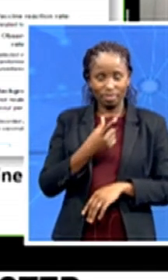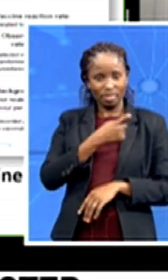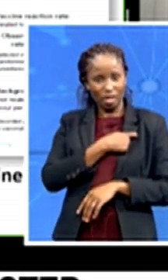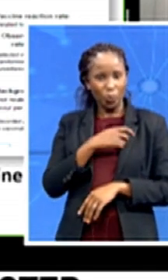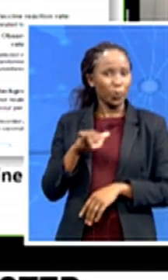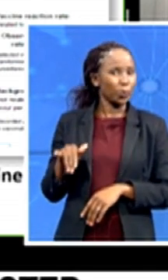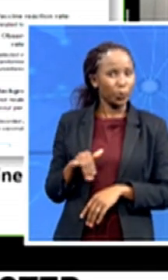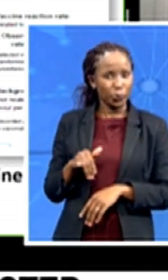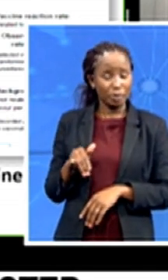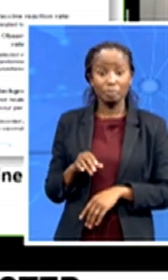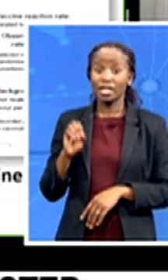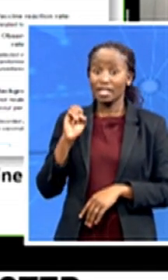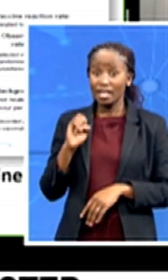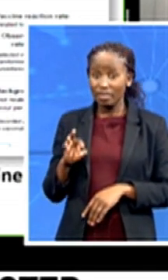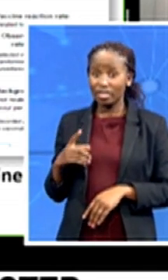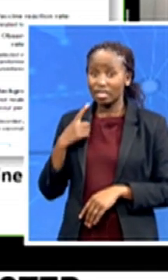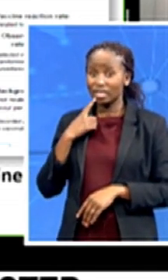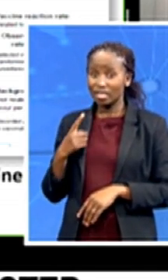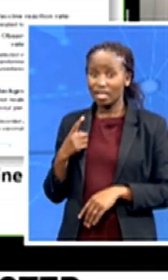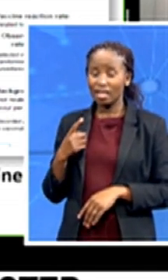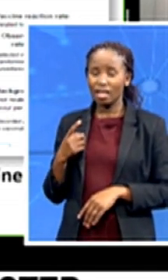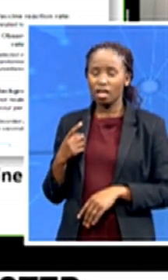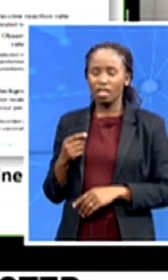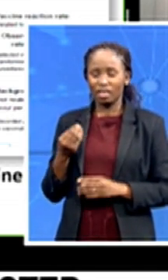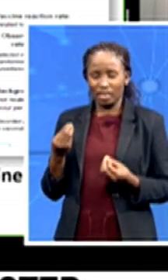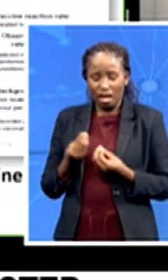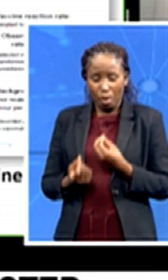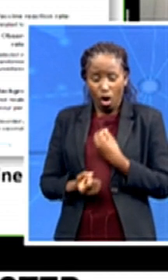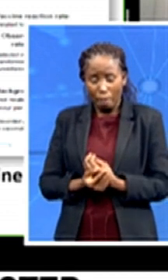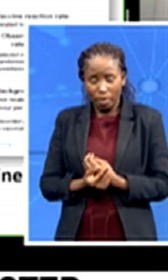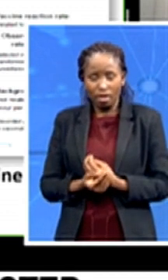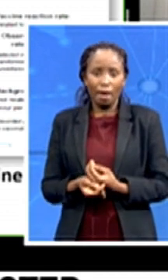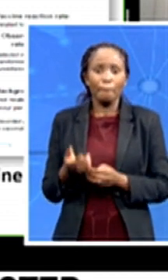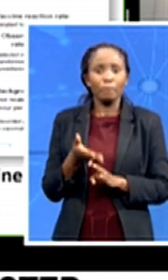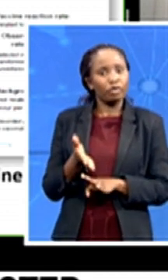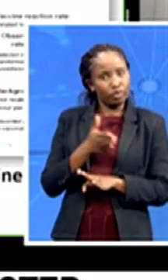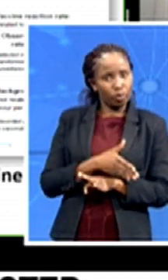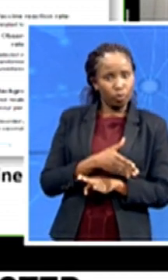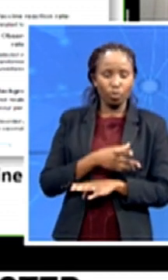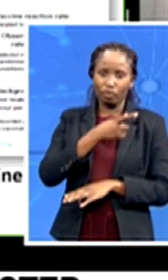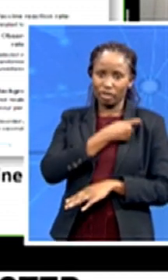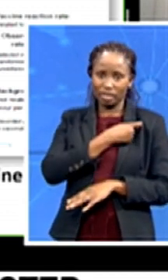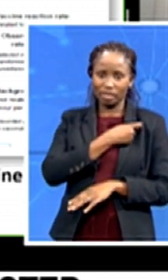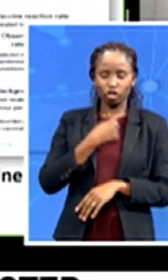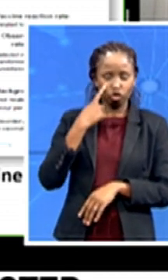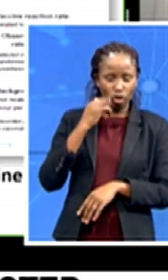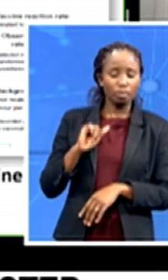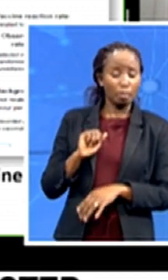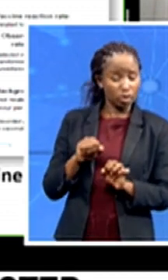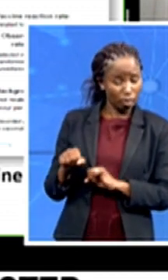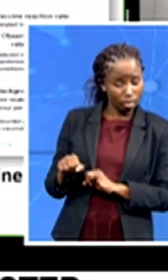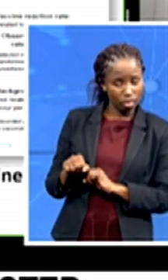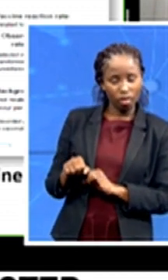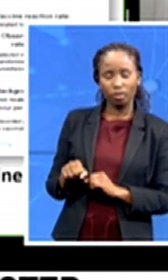or her being vaccinated? Is that possible? Also, then you would look at, are there any pre-existing conditions or